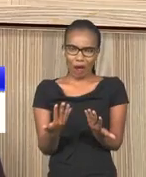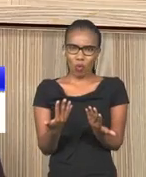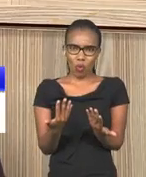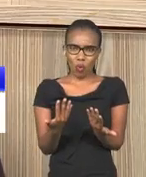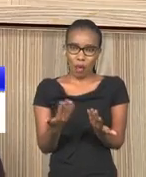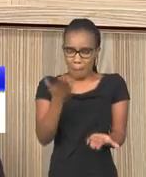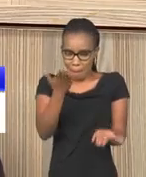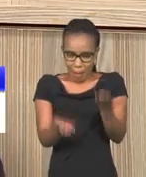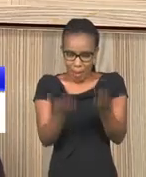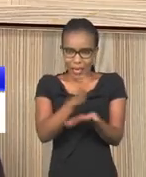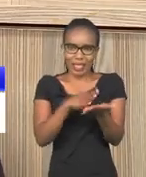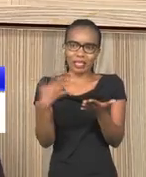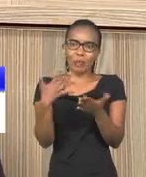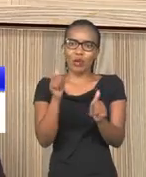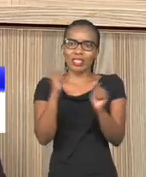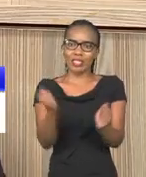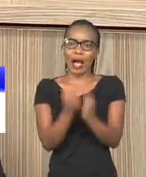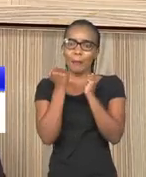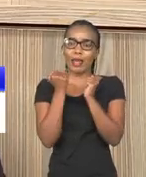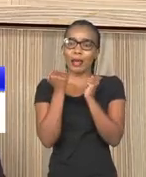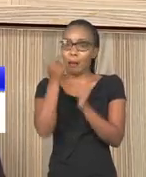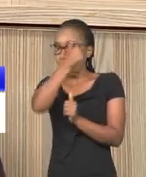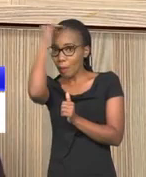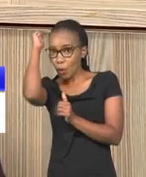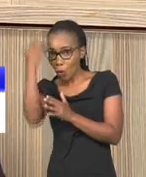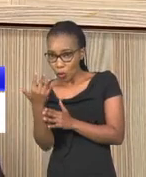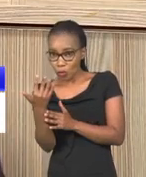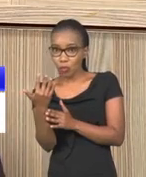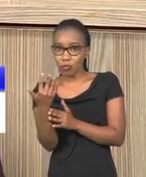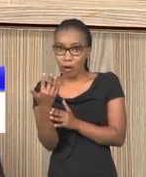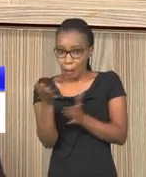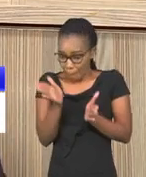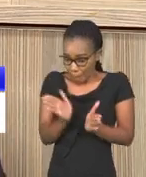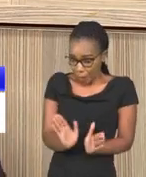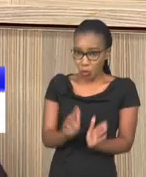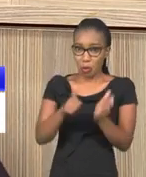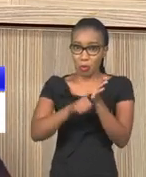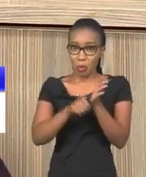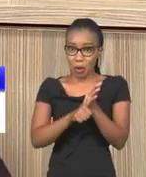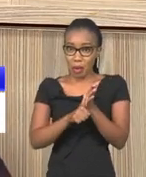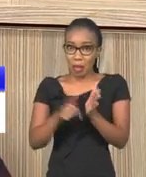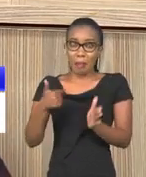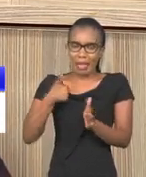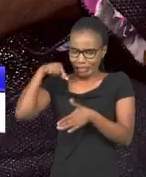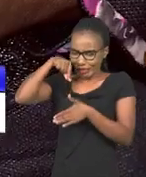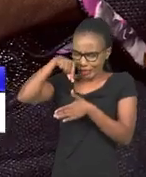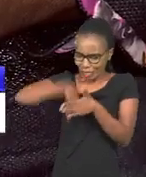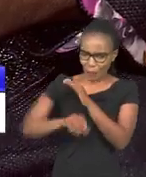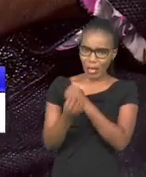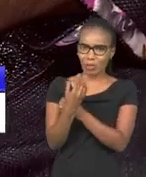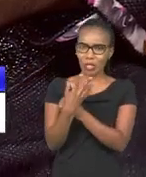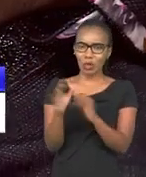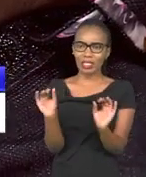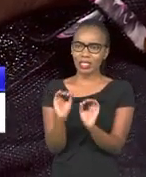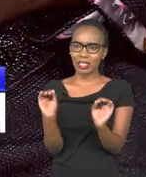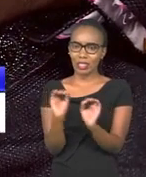something that is happening, either because of personal chemistry, I do not know, and I do not want to go into the arena of